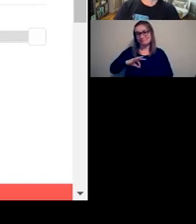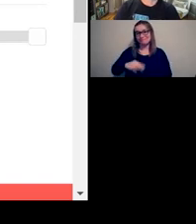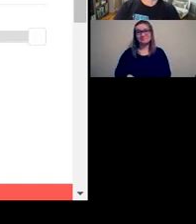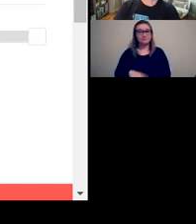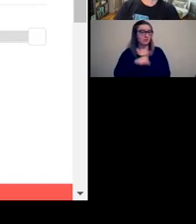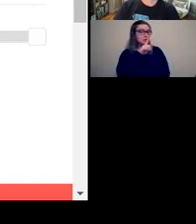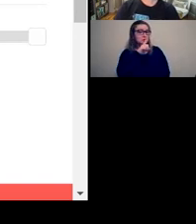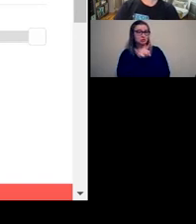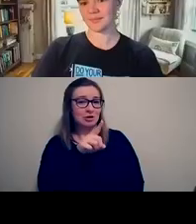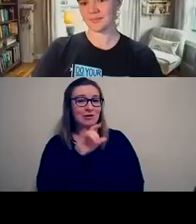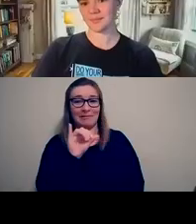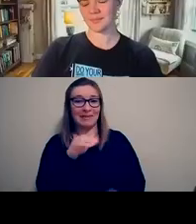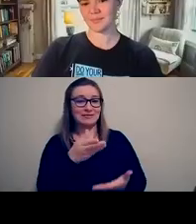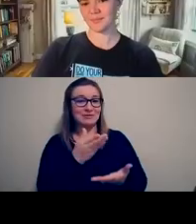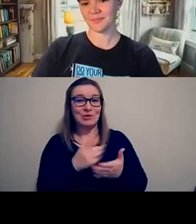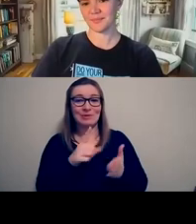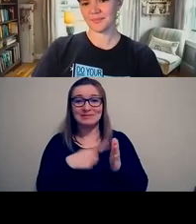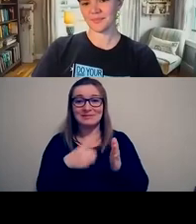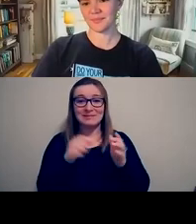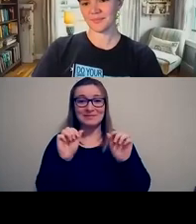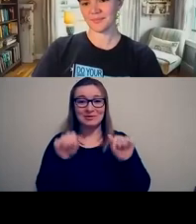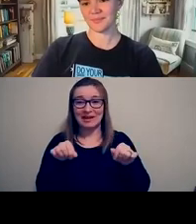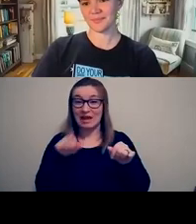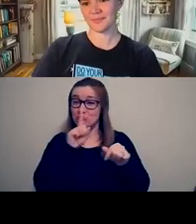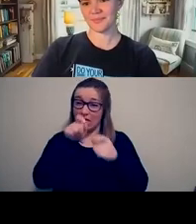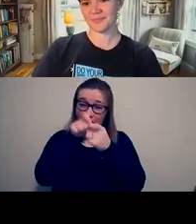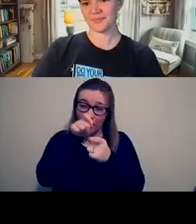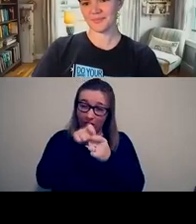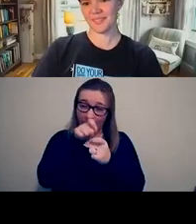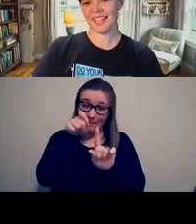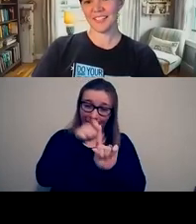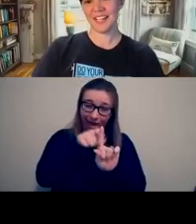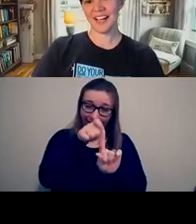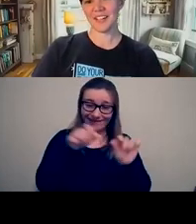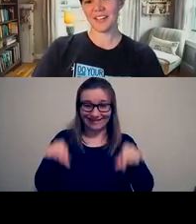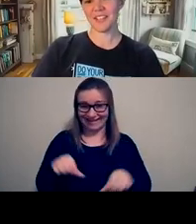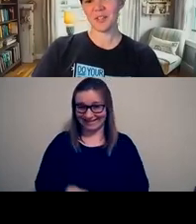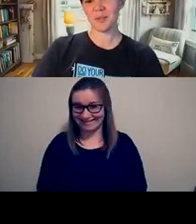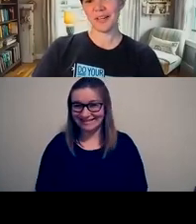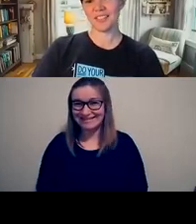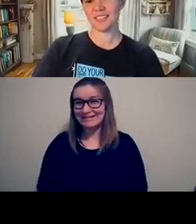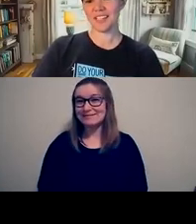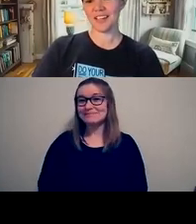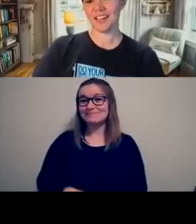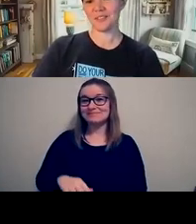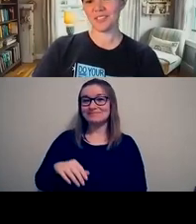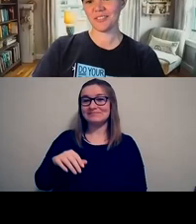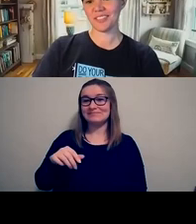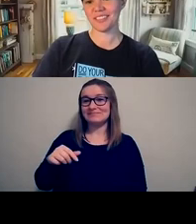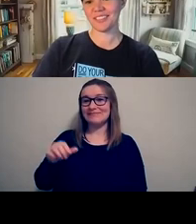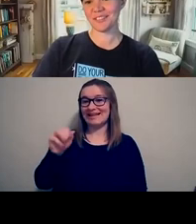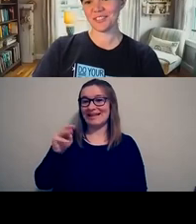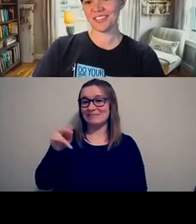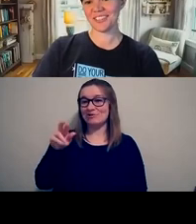Yeah. Just proves that sometimes you can split hairs on this stuff. Yeah, I think we might need to have